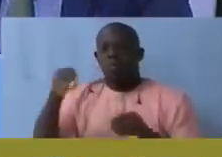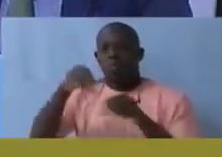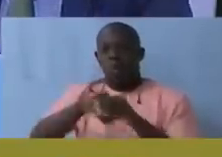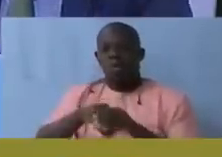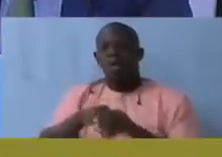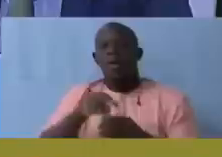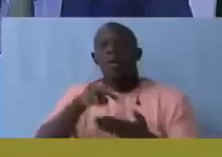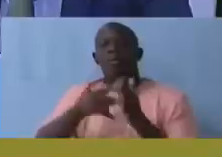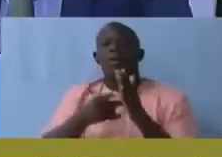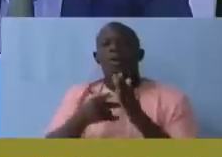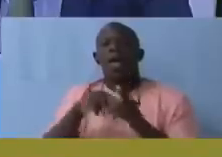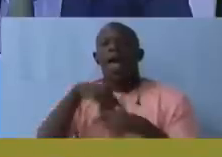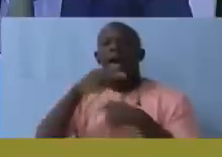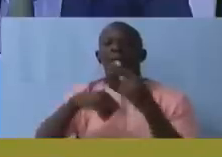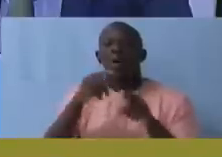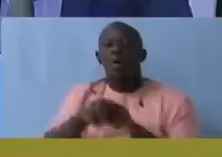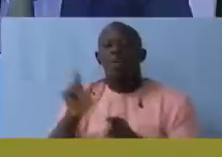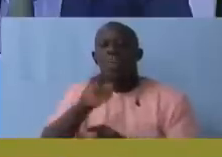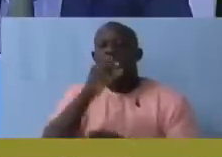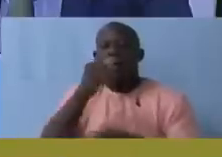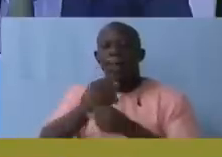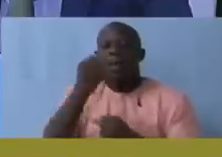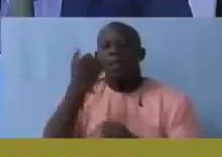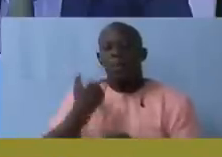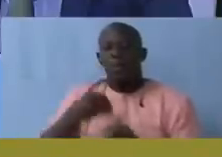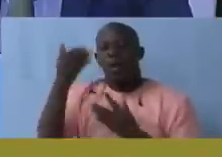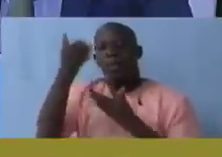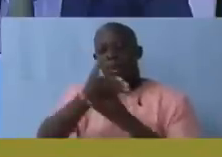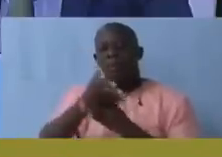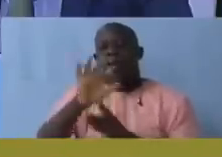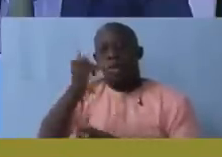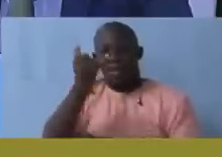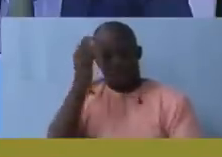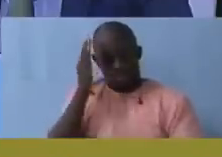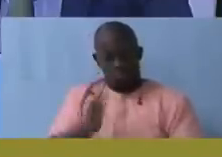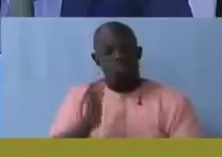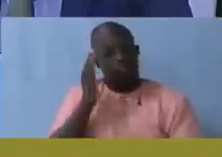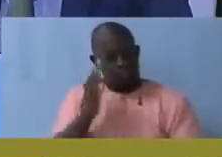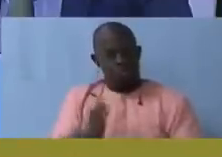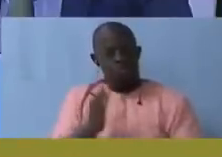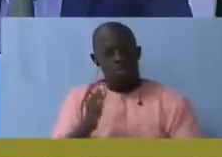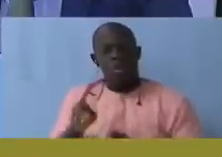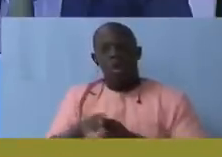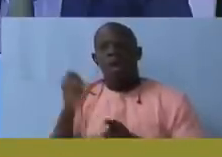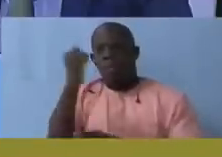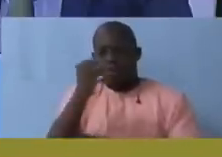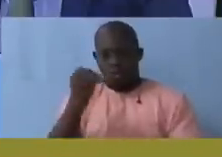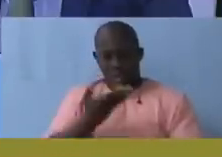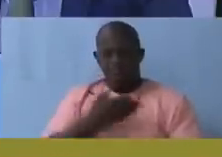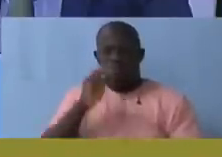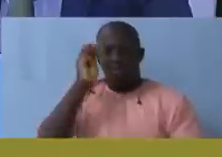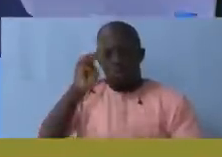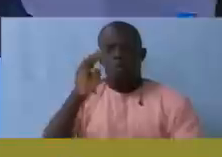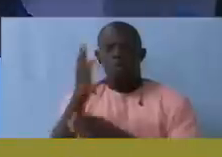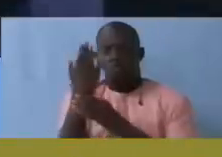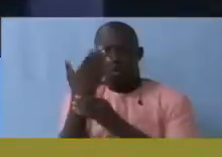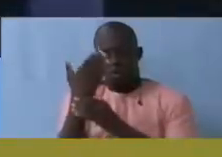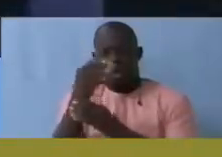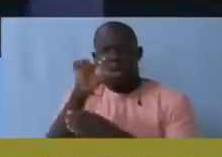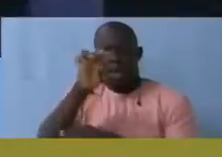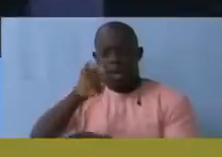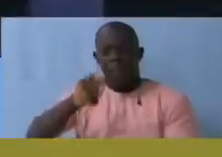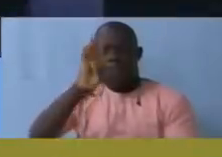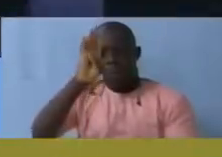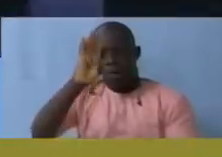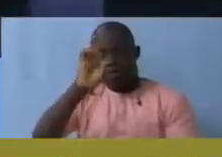that breakthrough you're talking about, that was very right, because I have to call Dr. Moore's attention directly to his